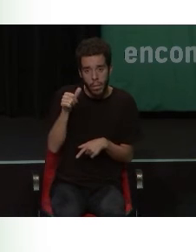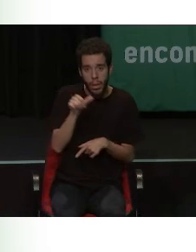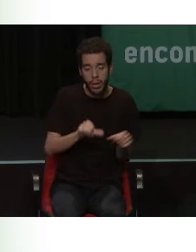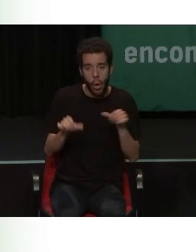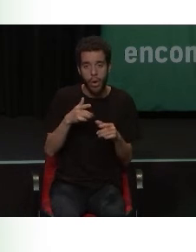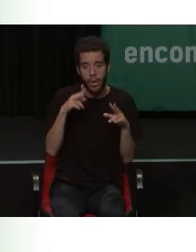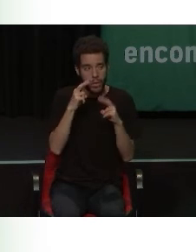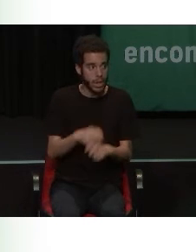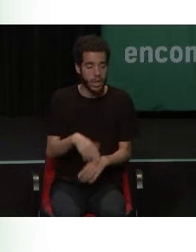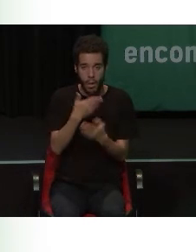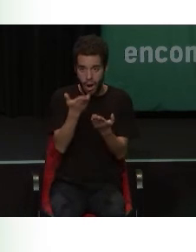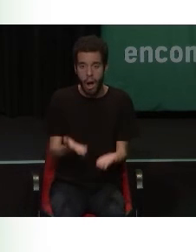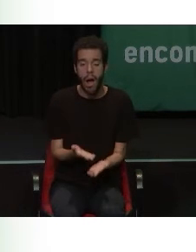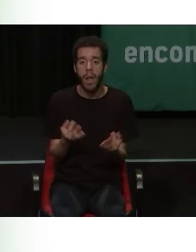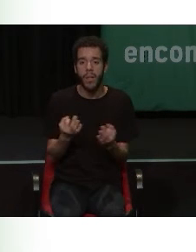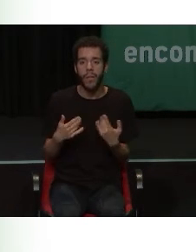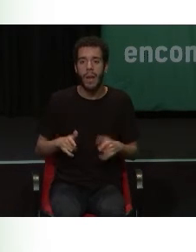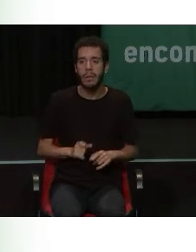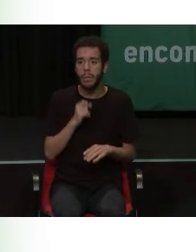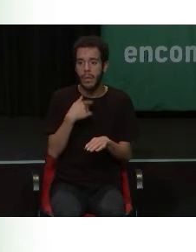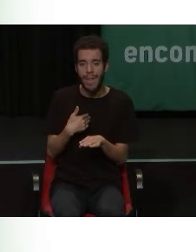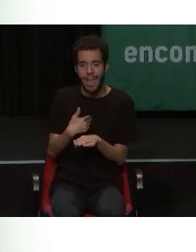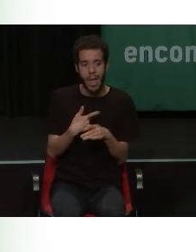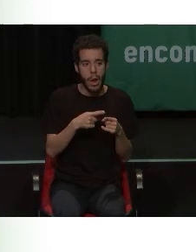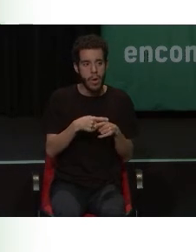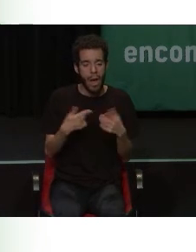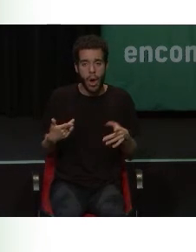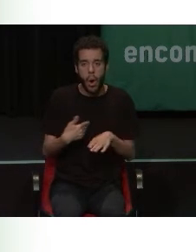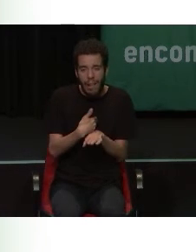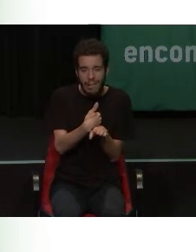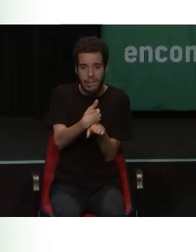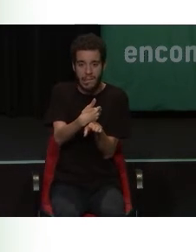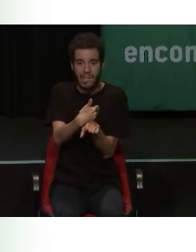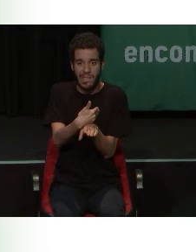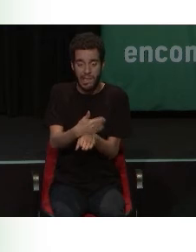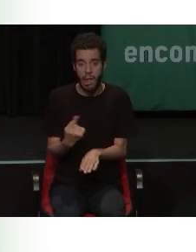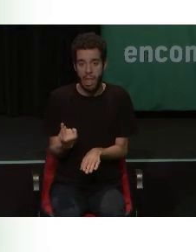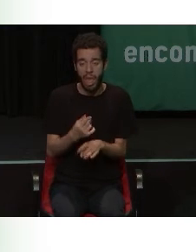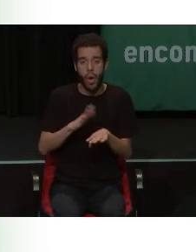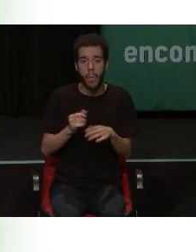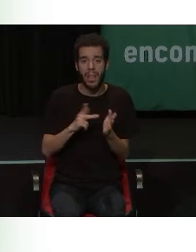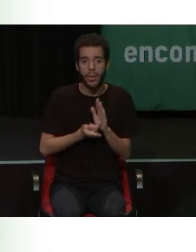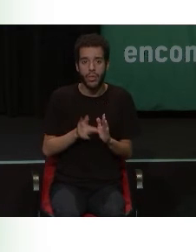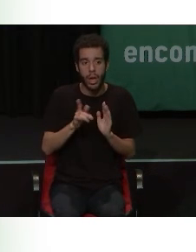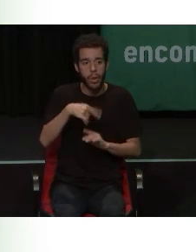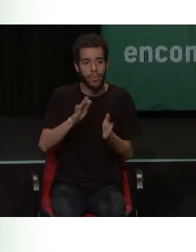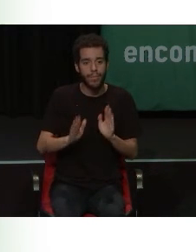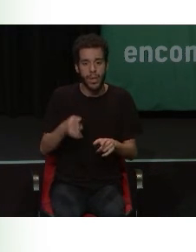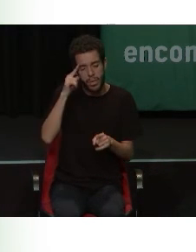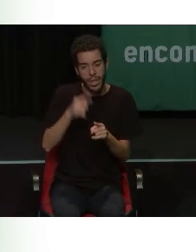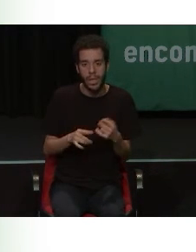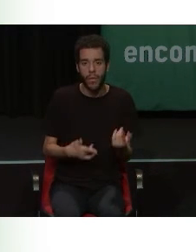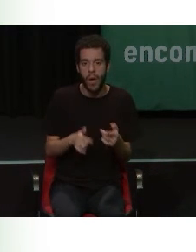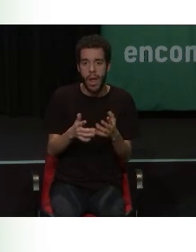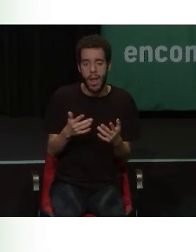all research labs. They have been a bit late in arriving at the